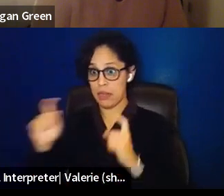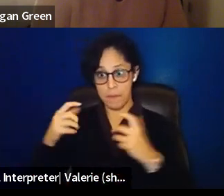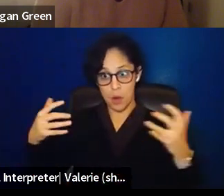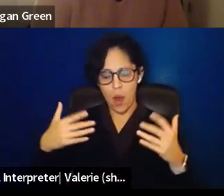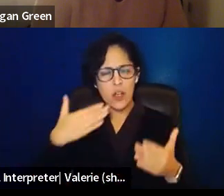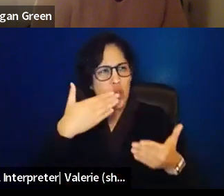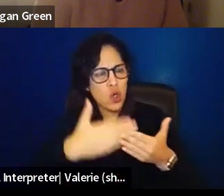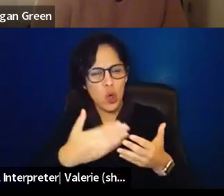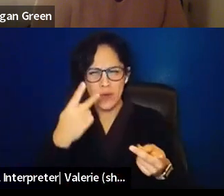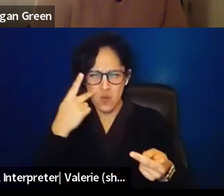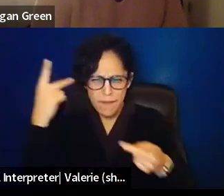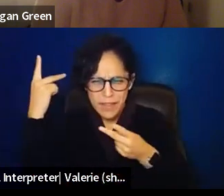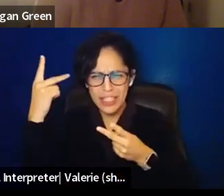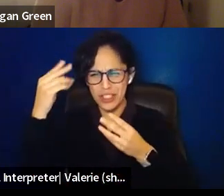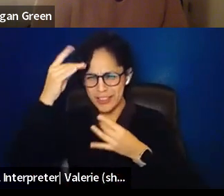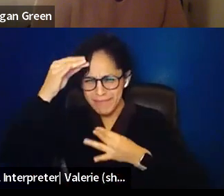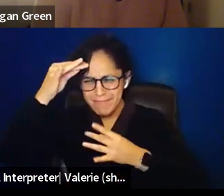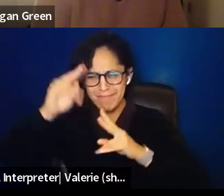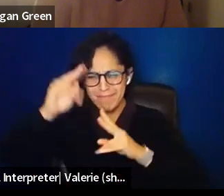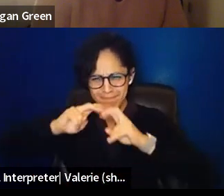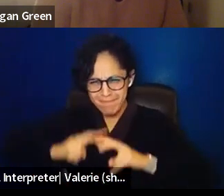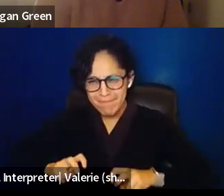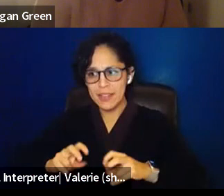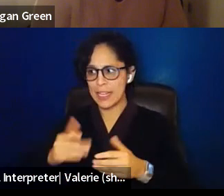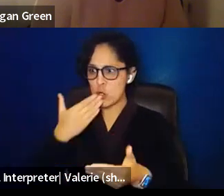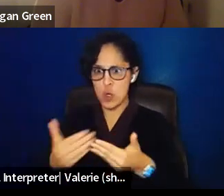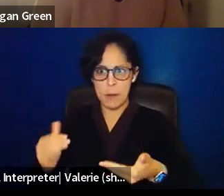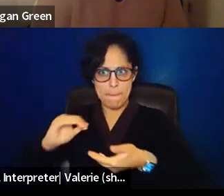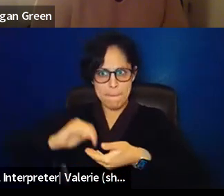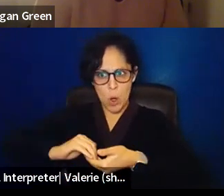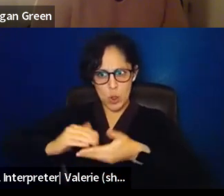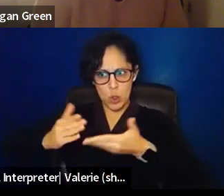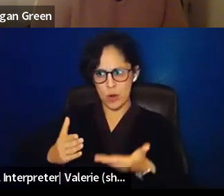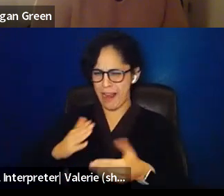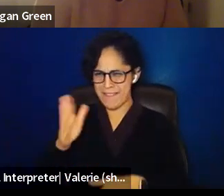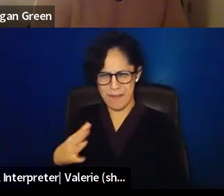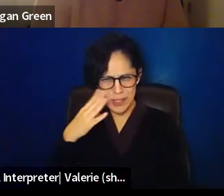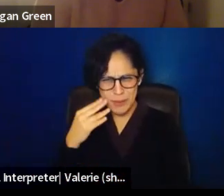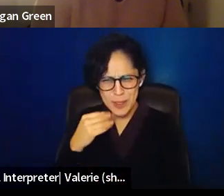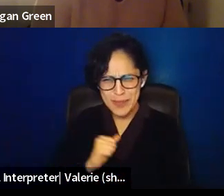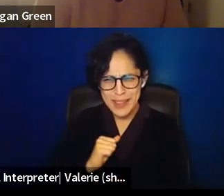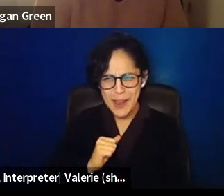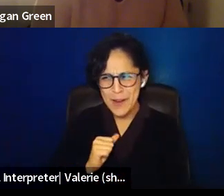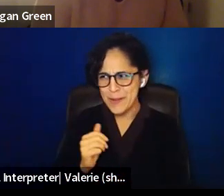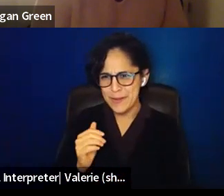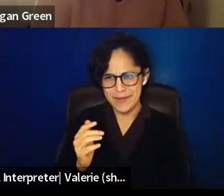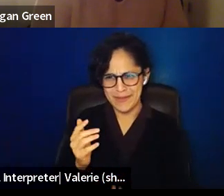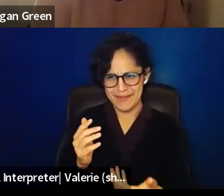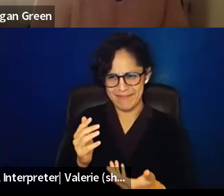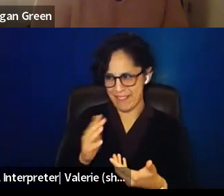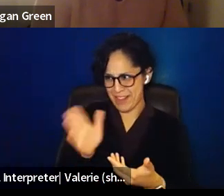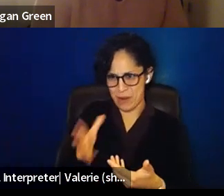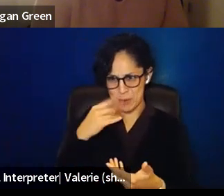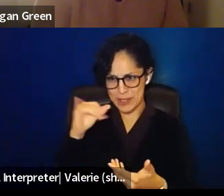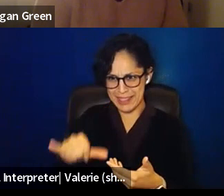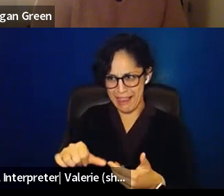partnership in my decision-making, which I've never had in this position and really very much elsewhere to get